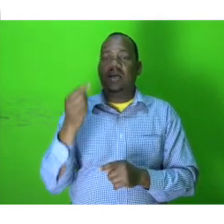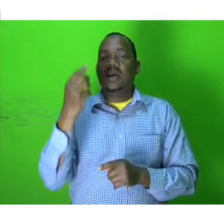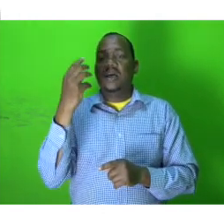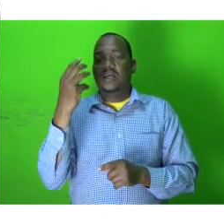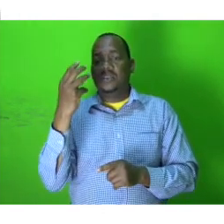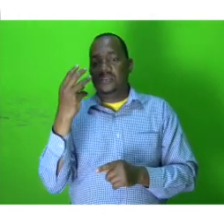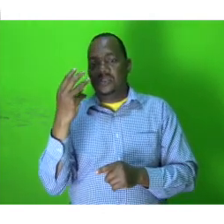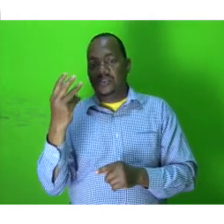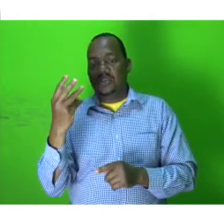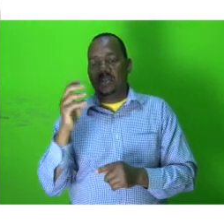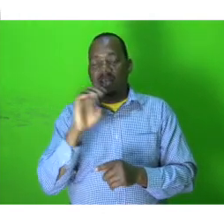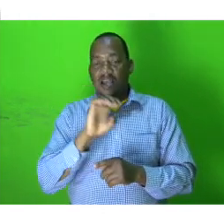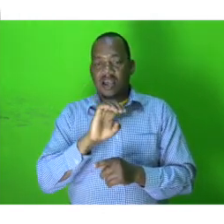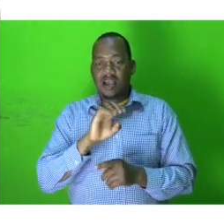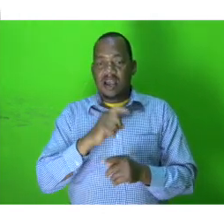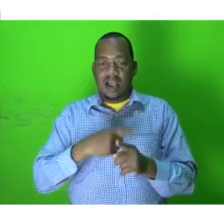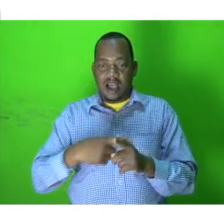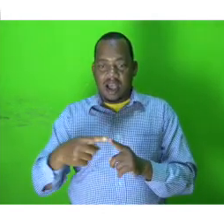2,350,